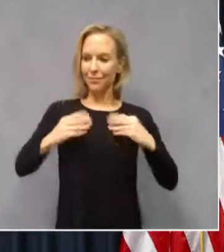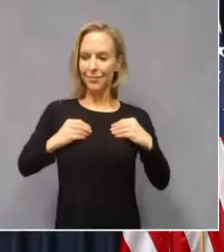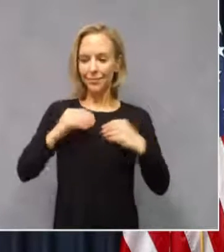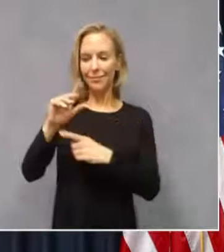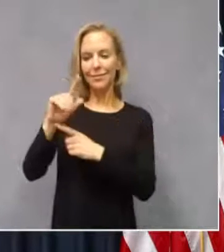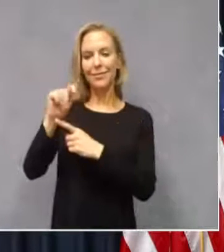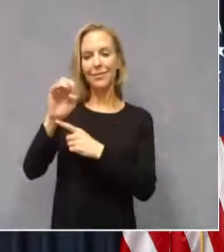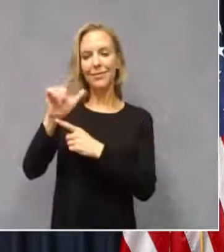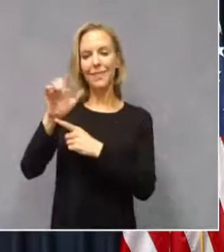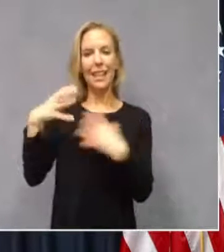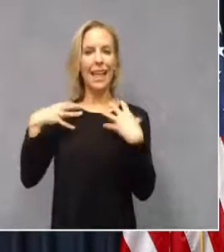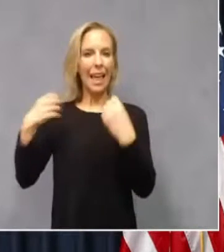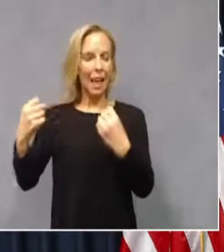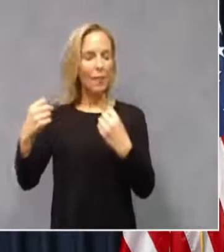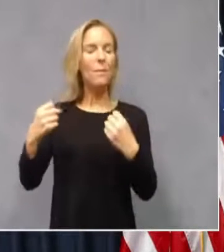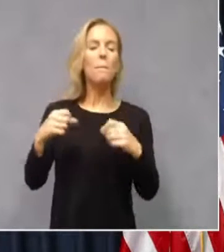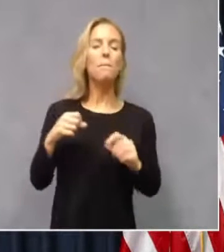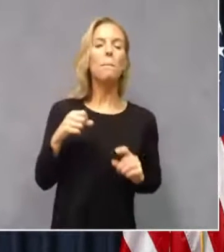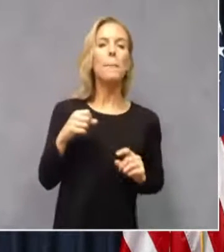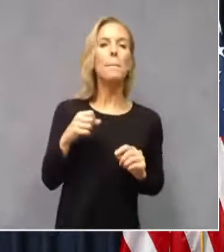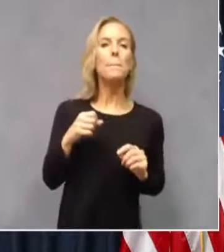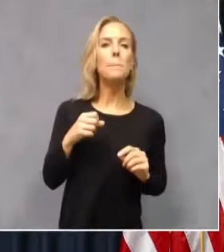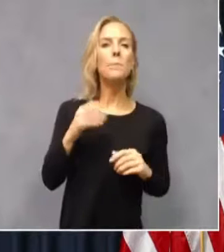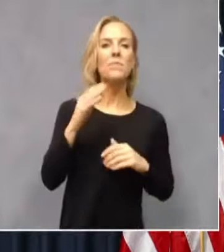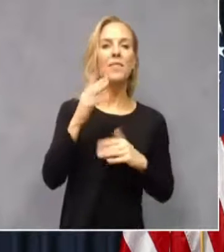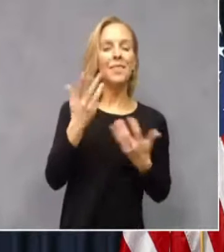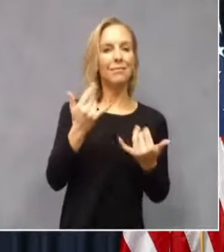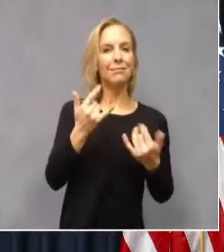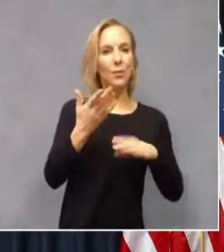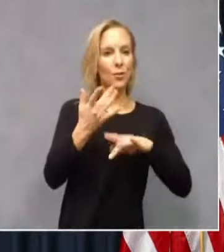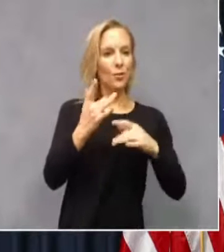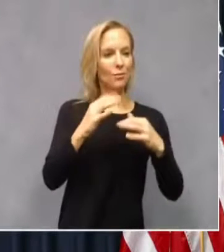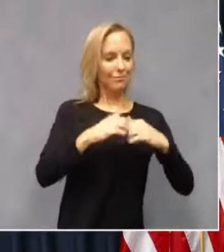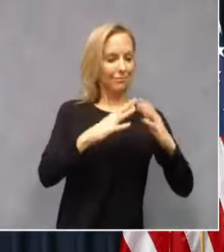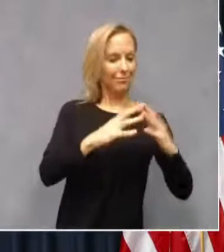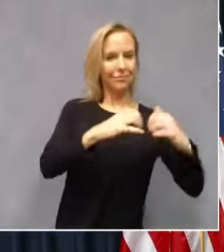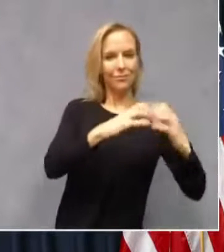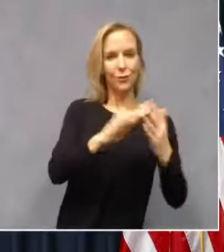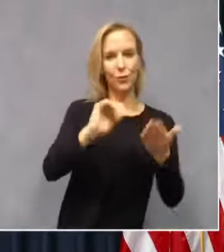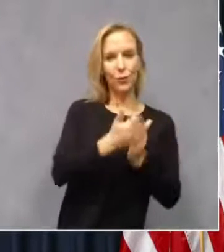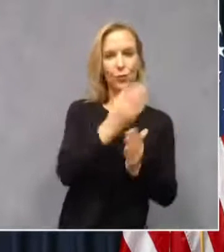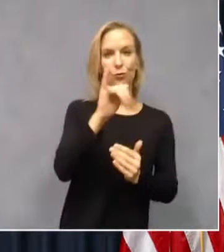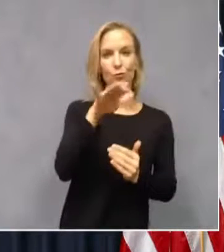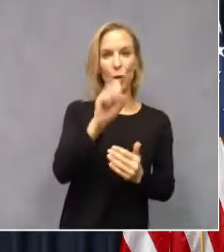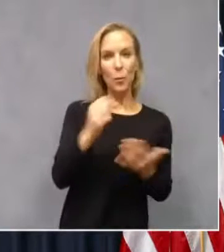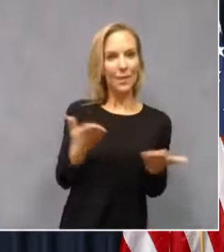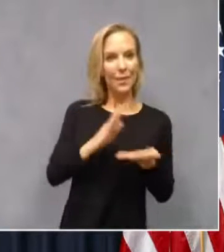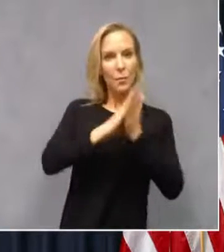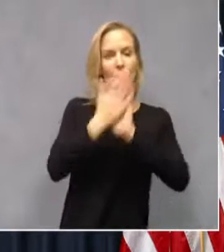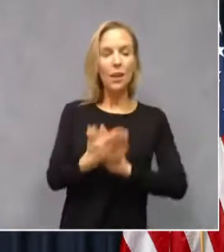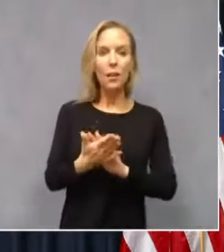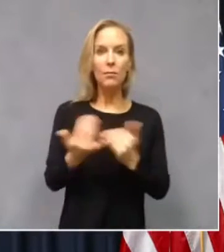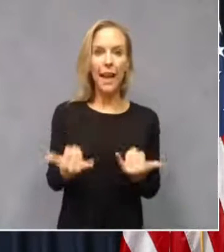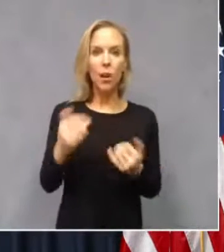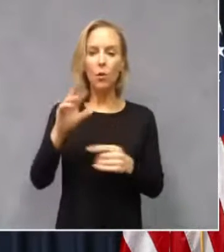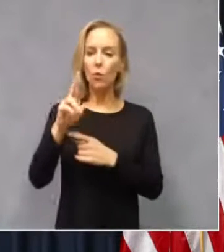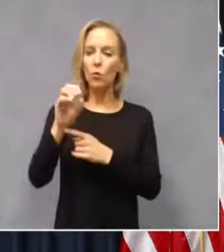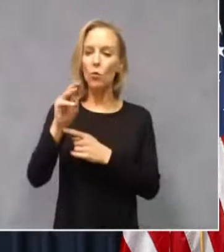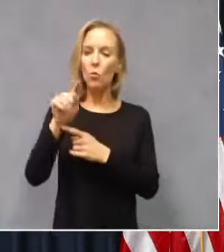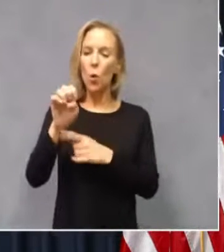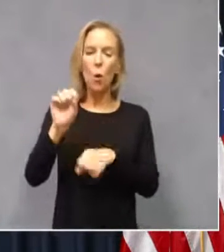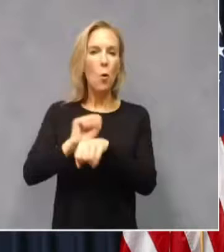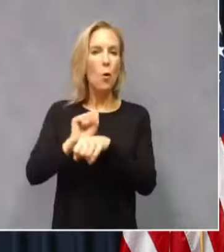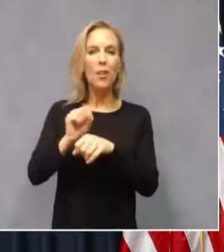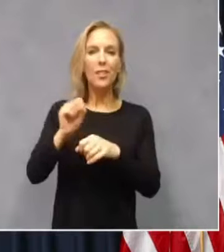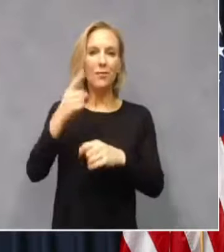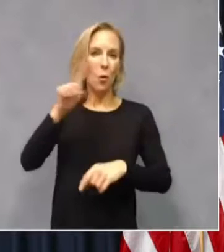building new jobs here in Kentucky that can be remote, working for companies all over the world